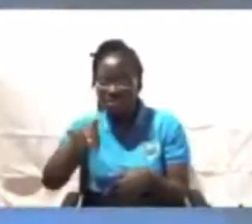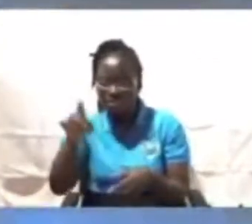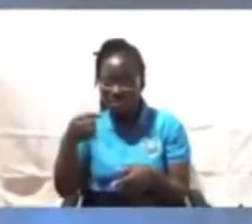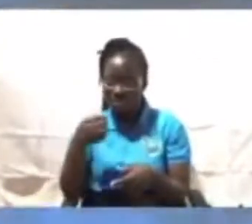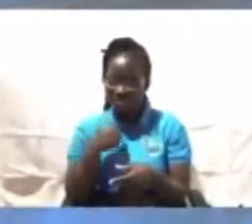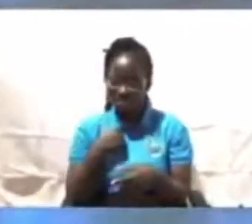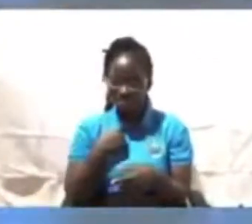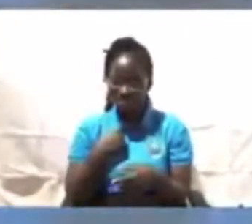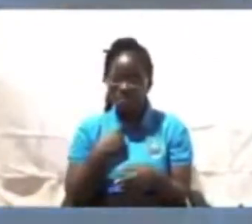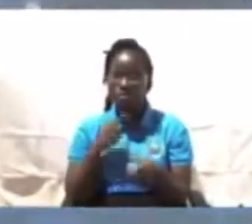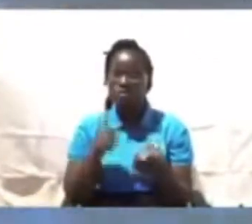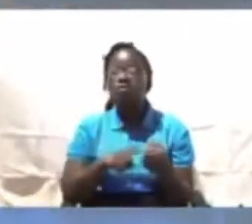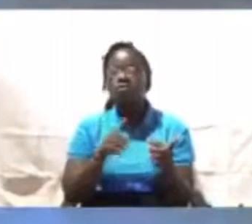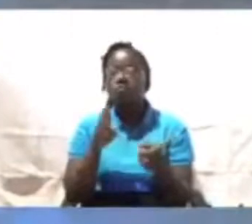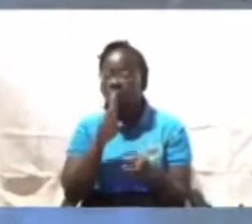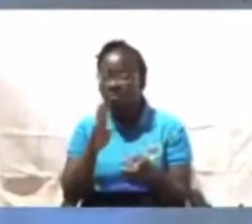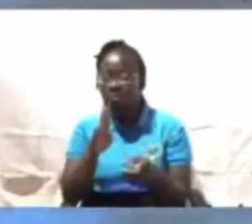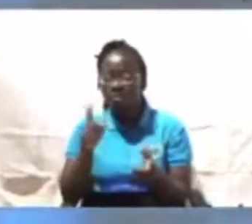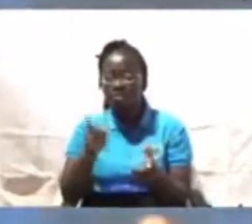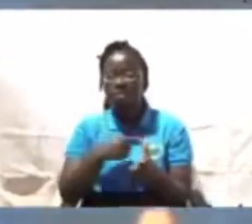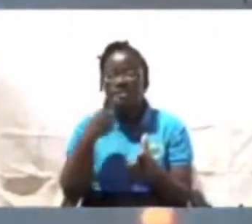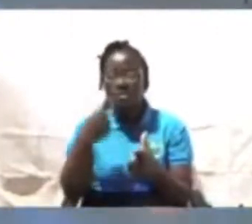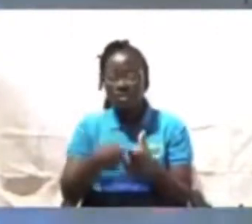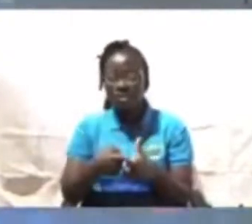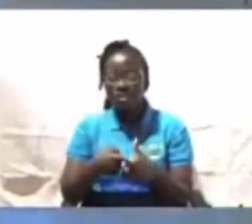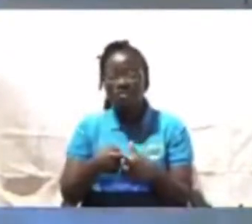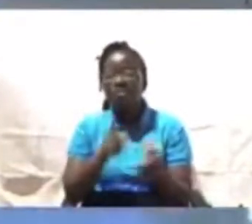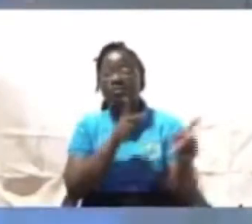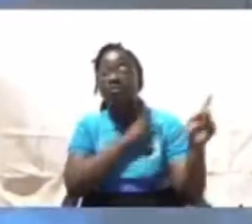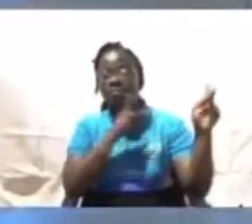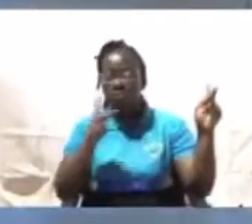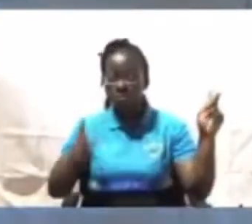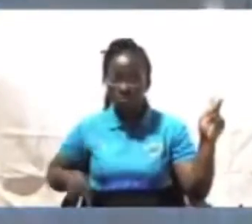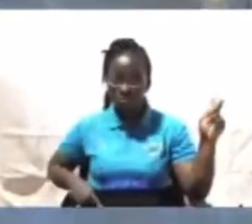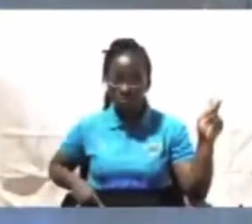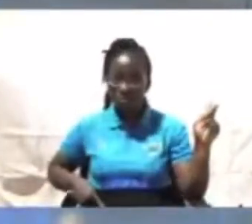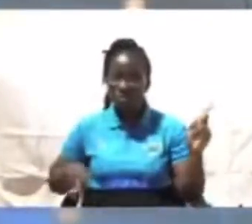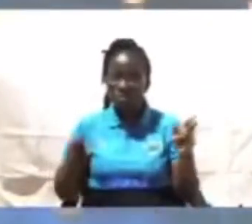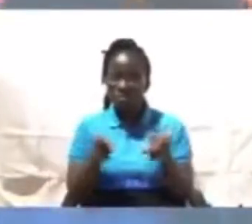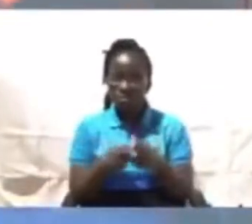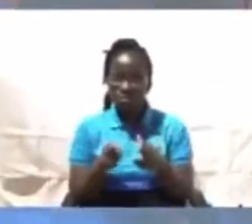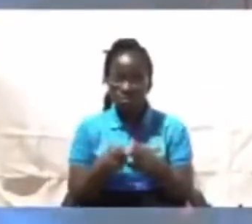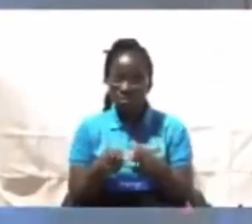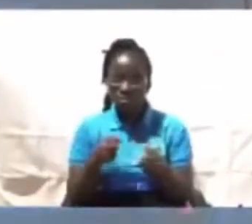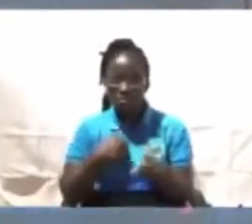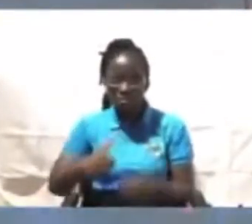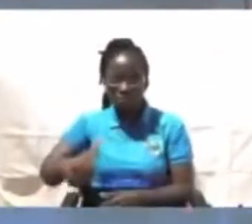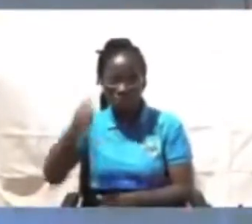fe fe fe yi. Abusi ay pasi on basa kum no biom. Na da ye